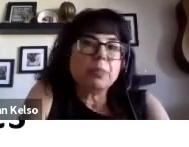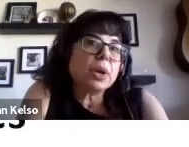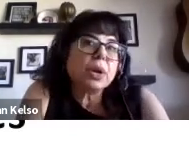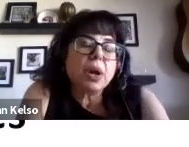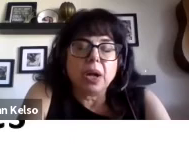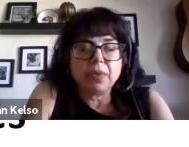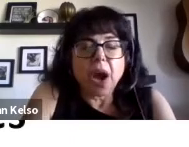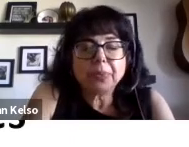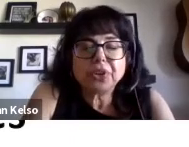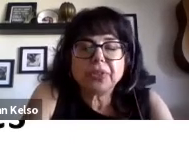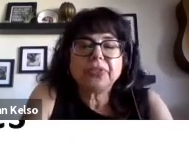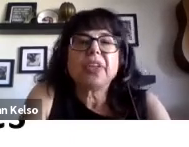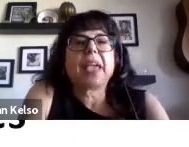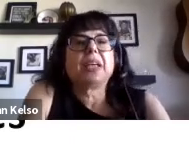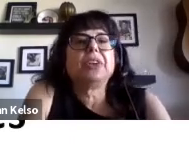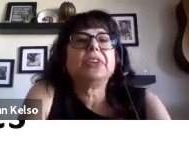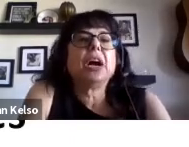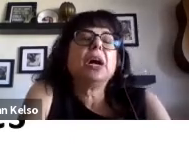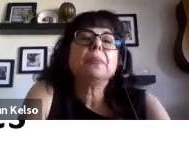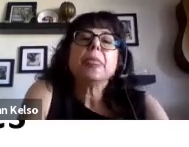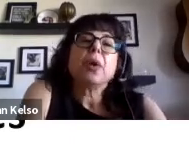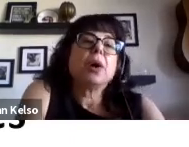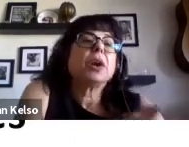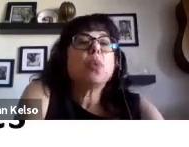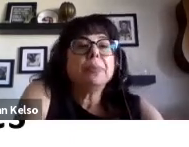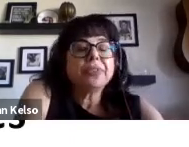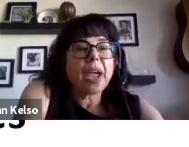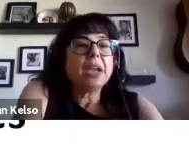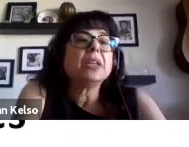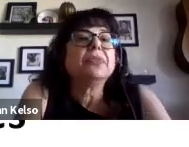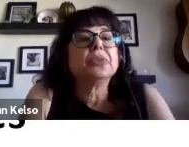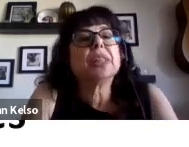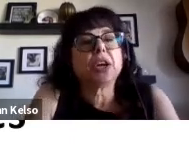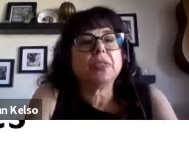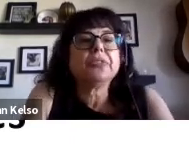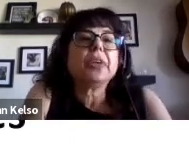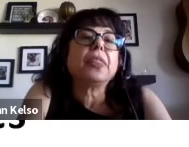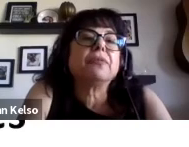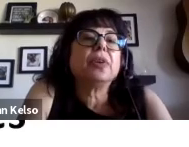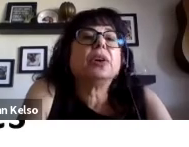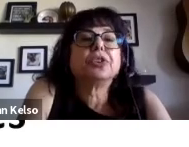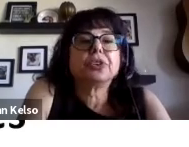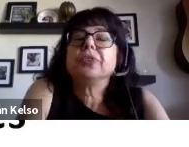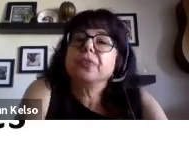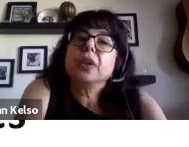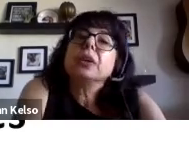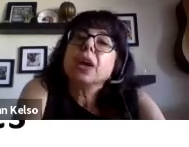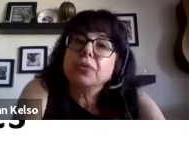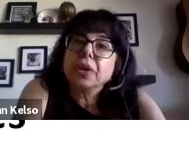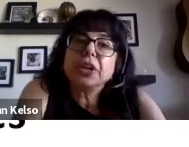a number of options, and on our website, if you click on this health